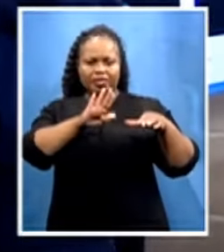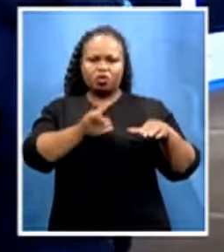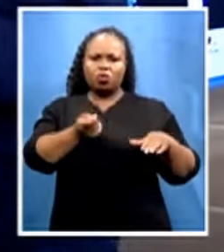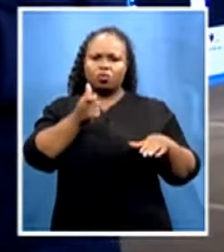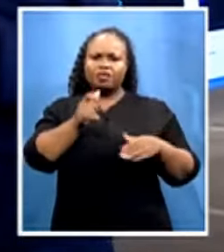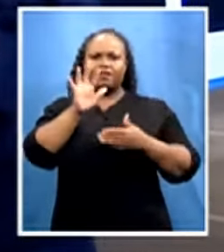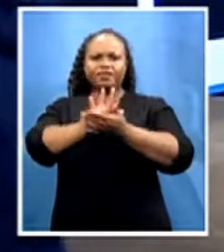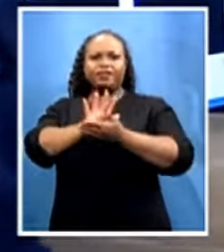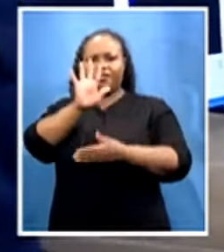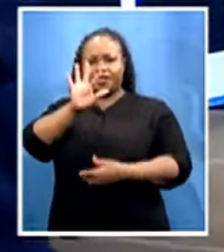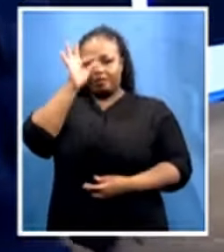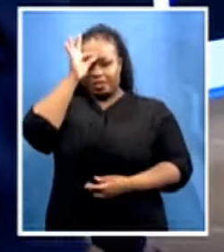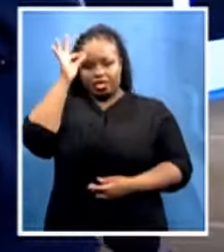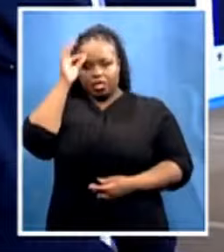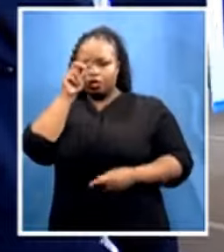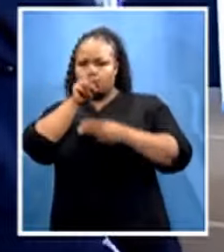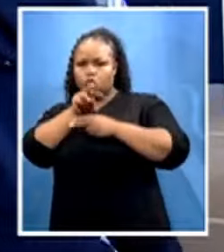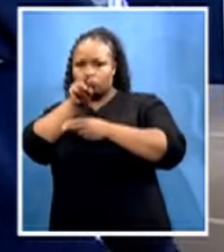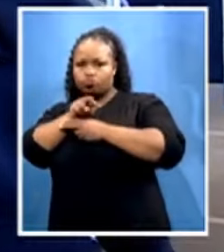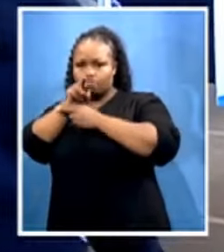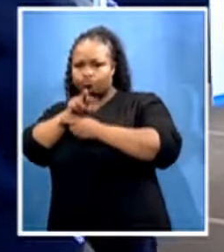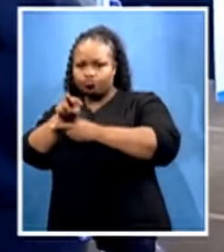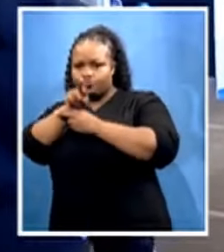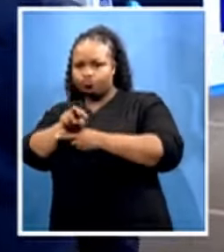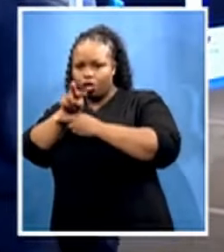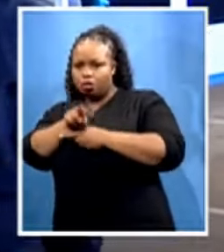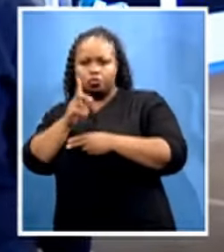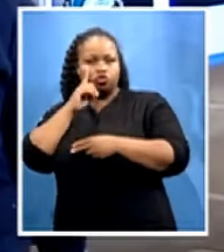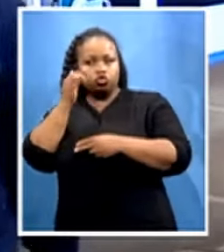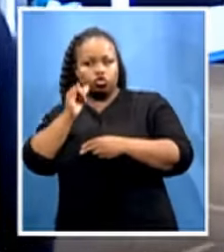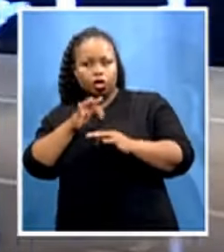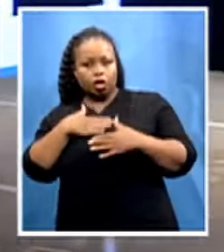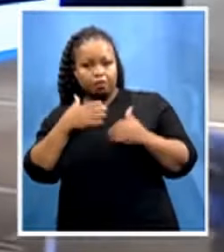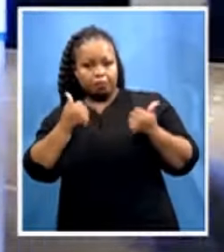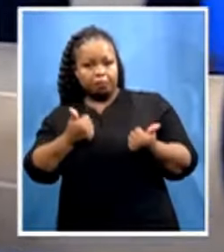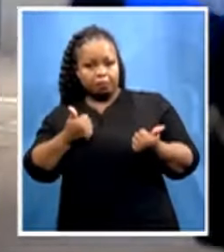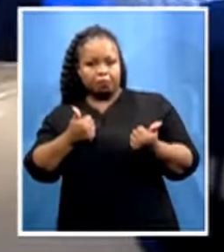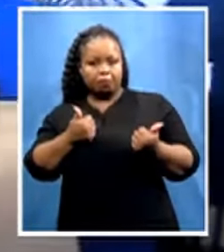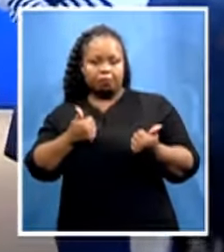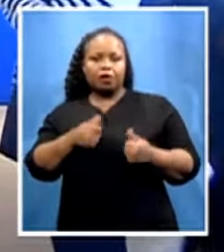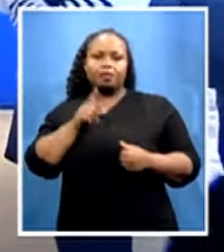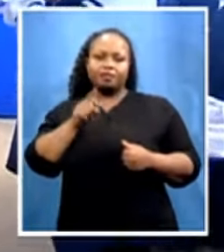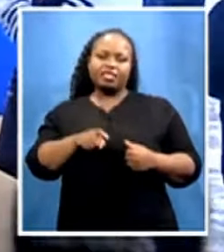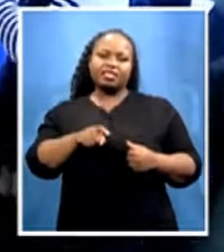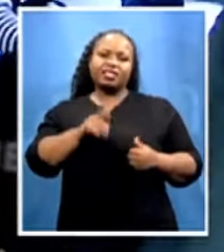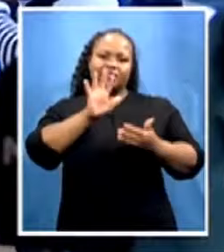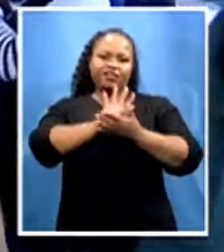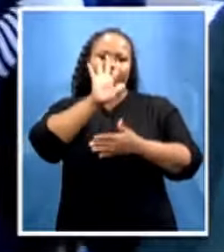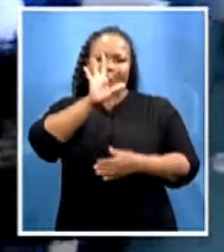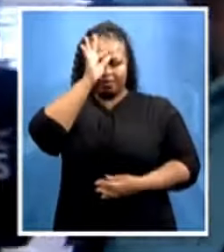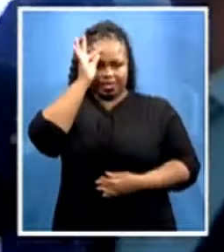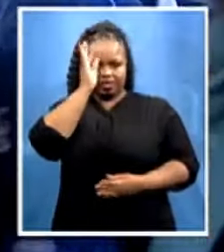after getting that jab, they need to be given that privacy, and we are going to respect that.